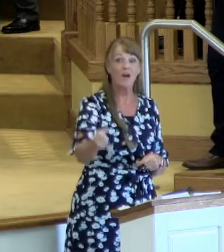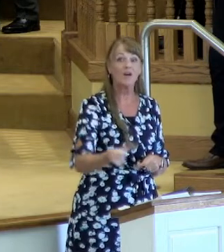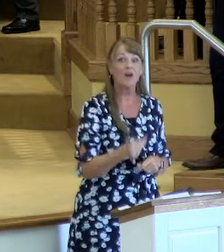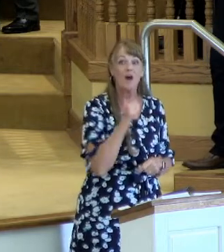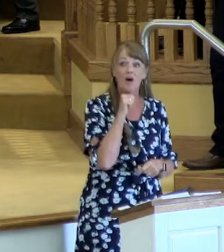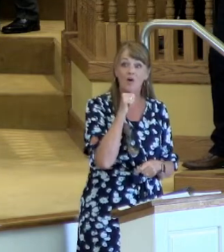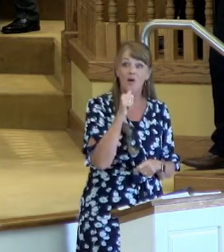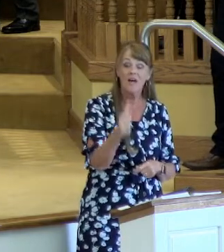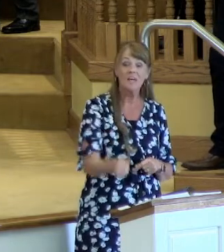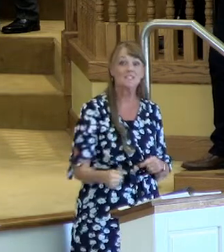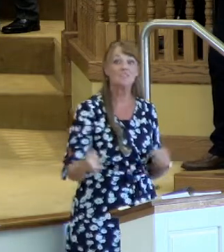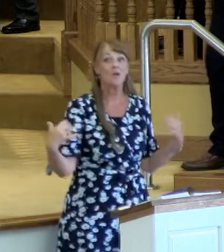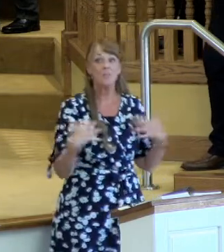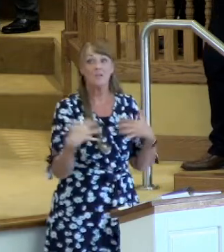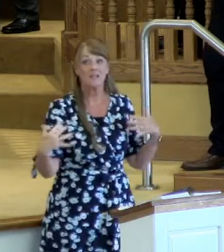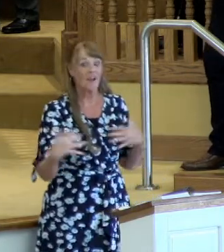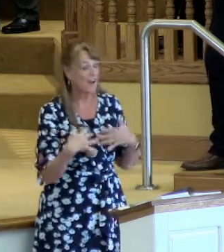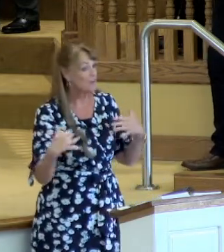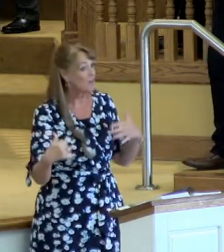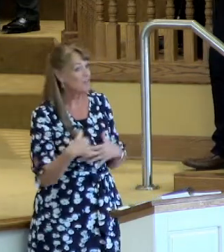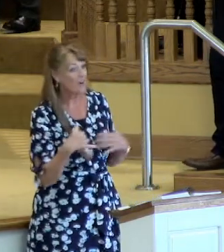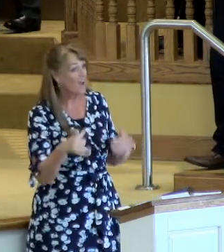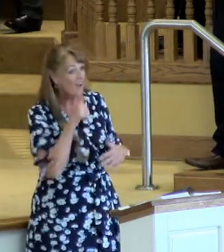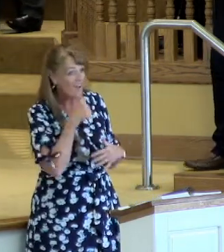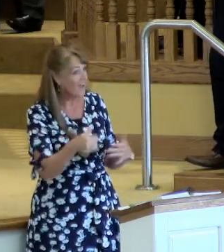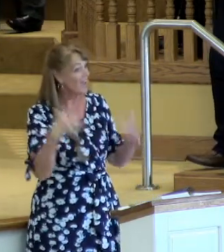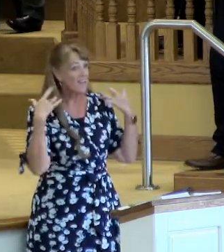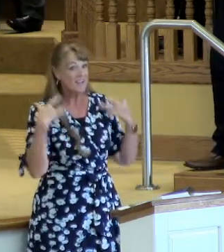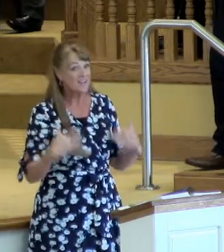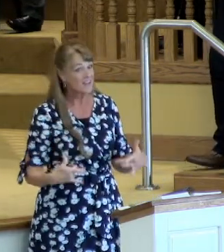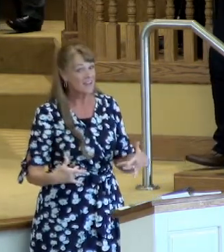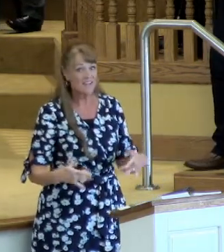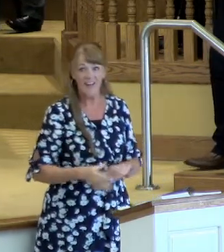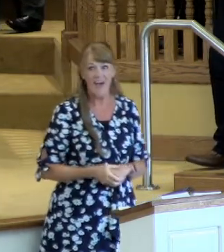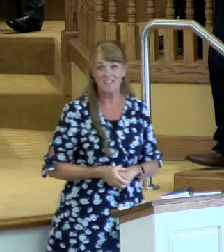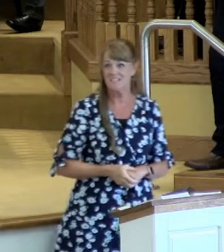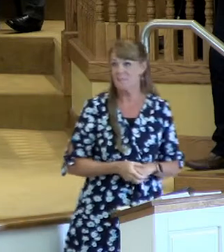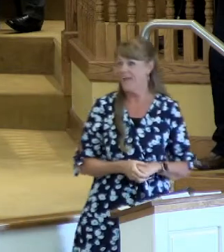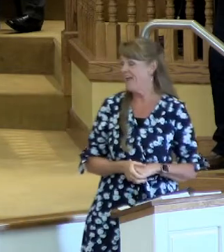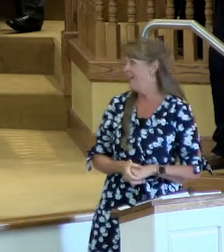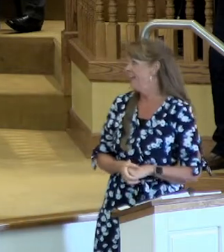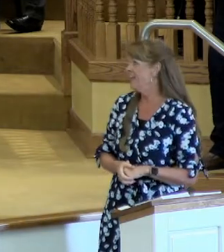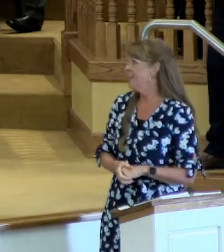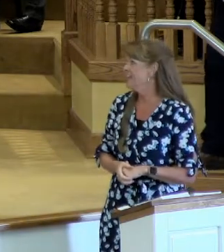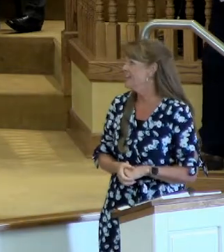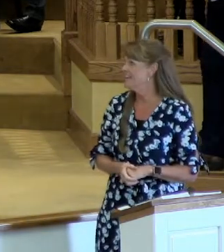wheresoever thou goest. Be not afraid, and be